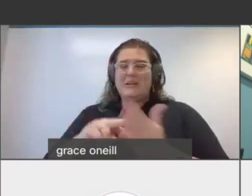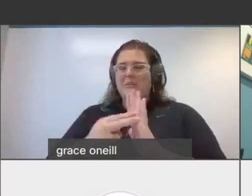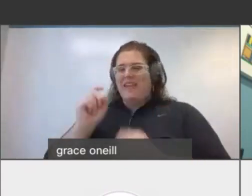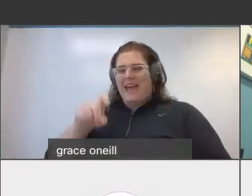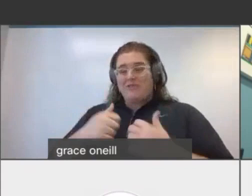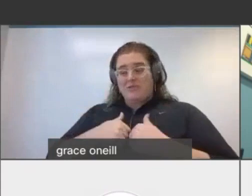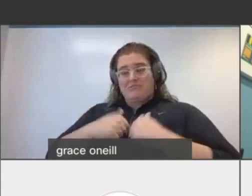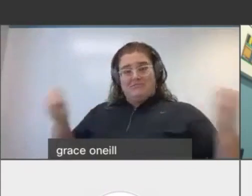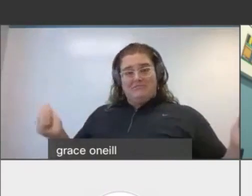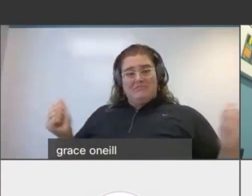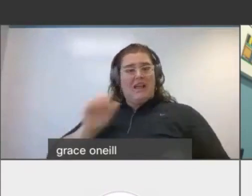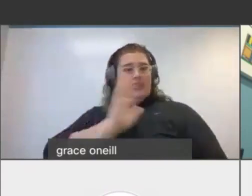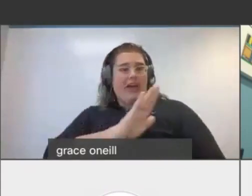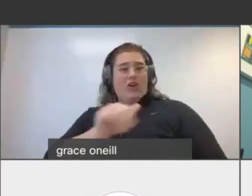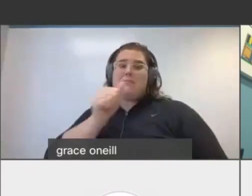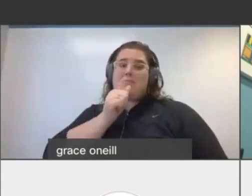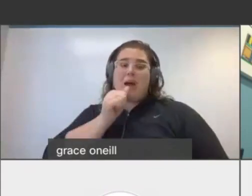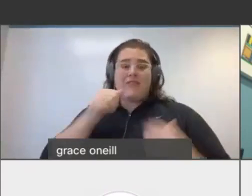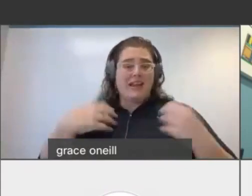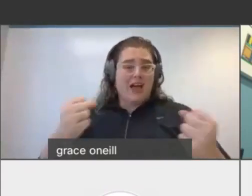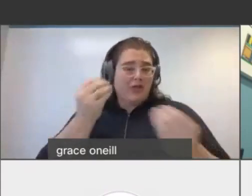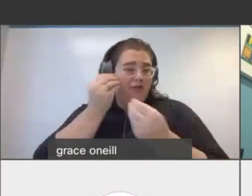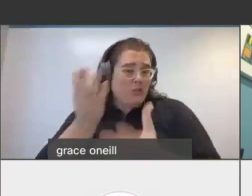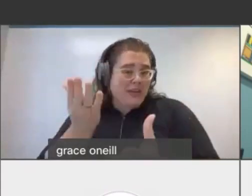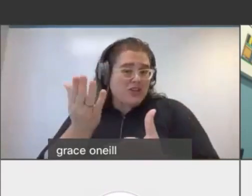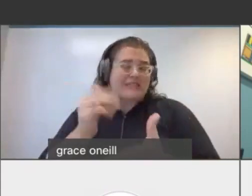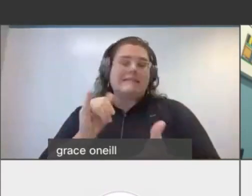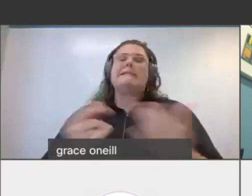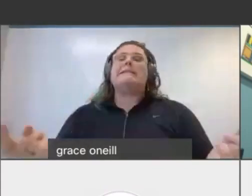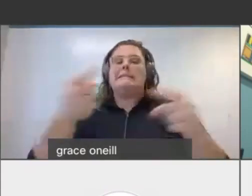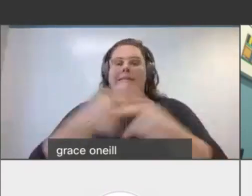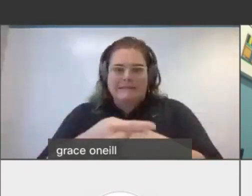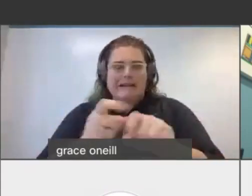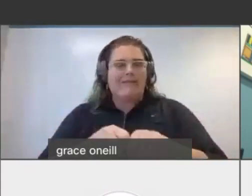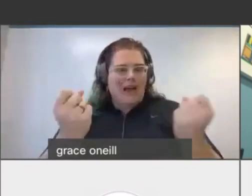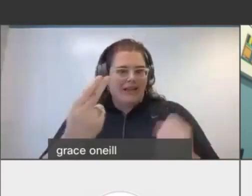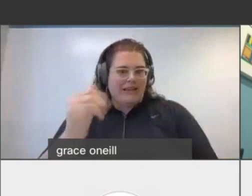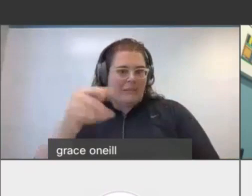disclosing their health information, which is protected. And so that becomes a challenge.